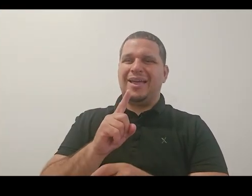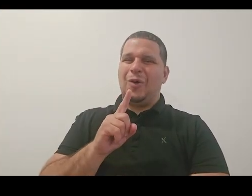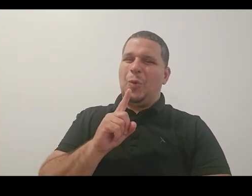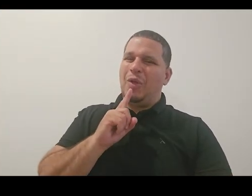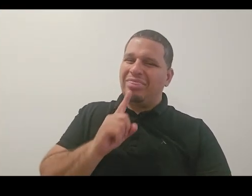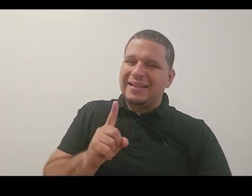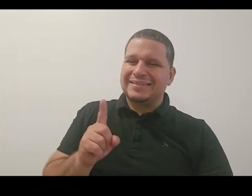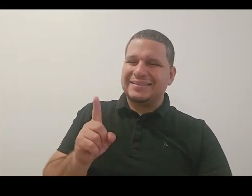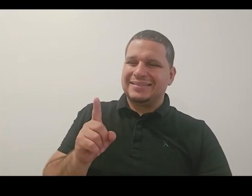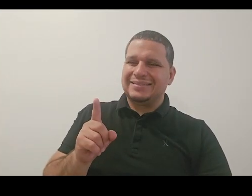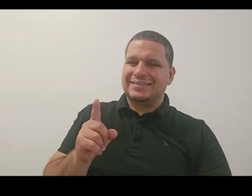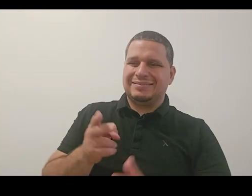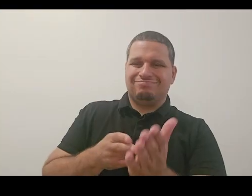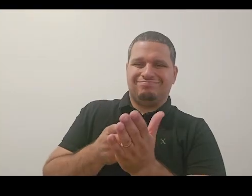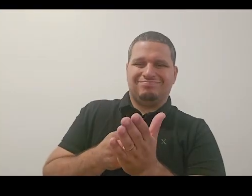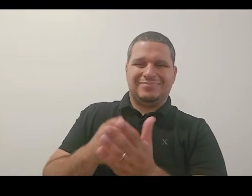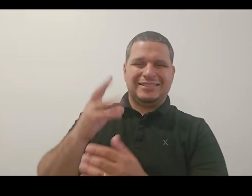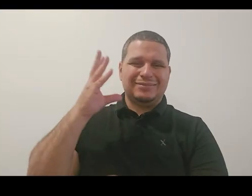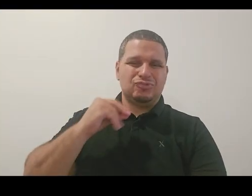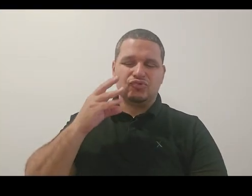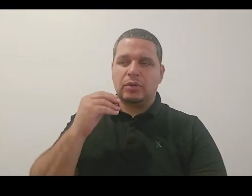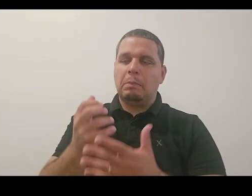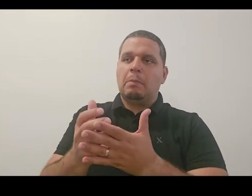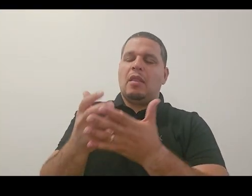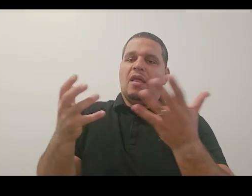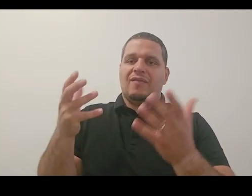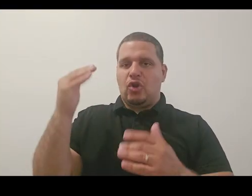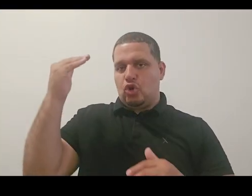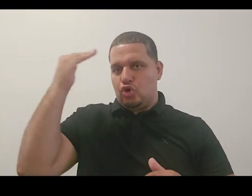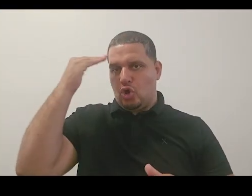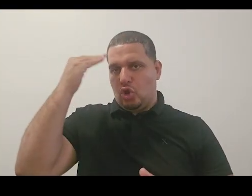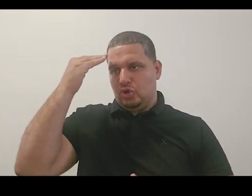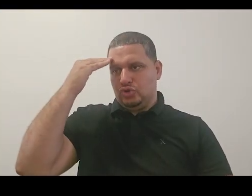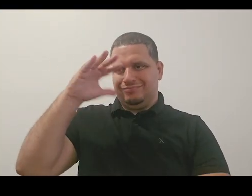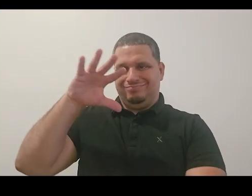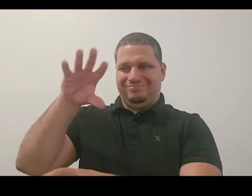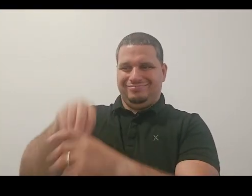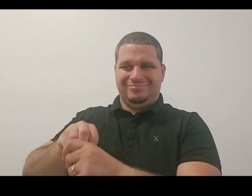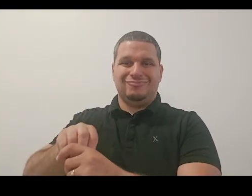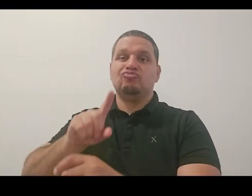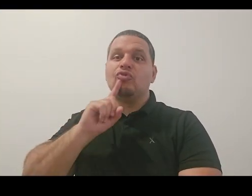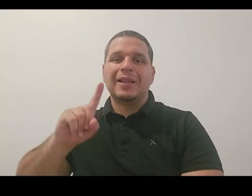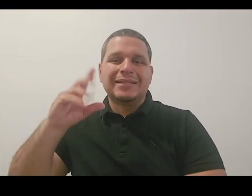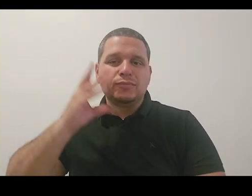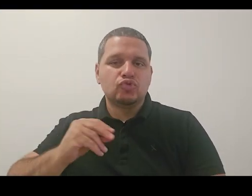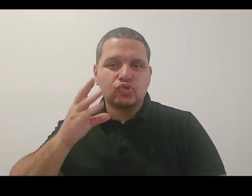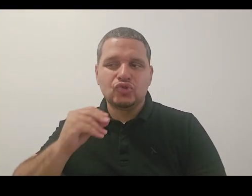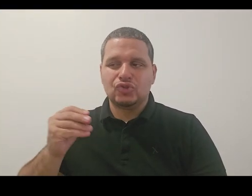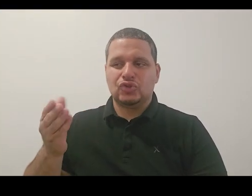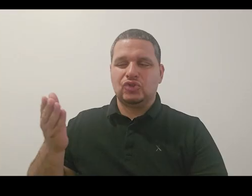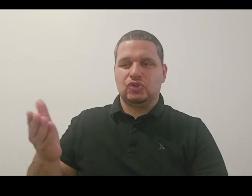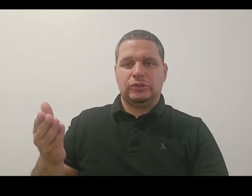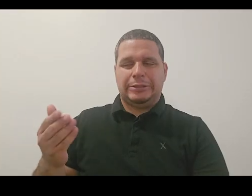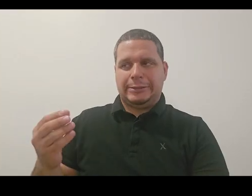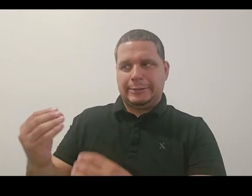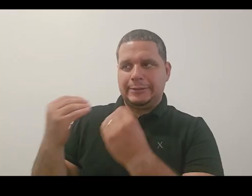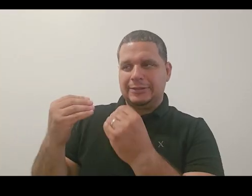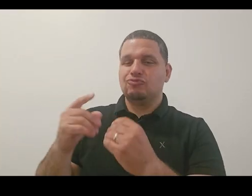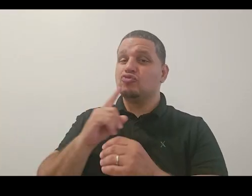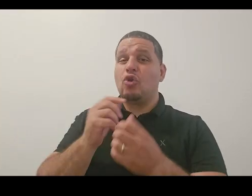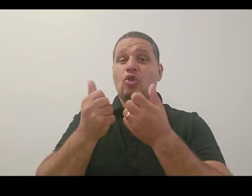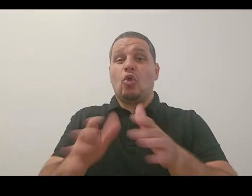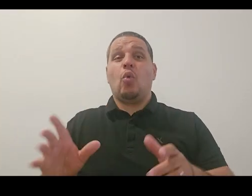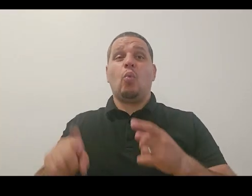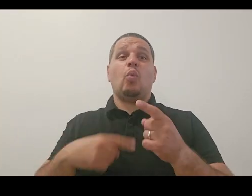an authentic experience, because there's so much knowledge that is embedded in embodied experiences uh,